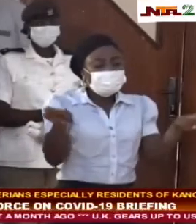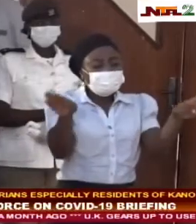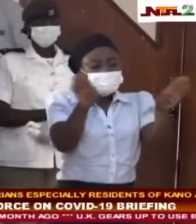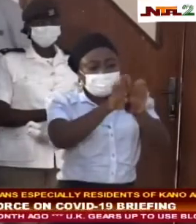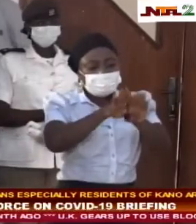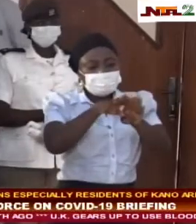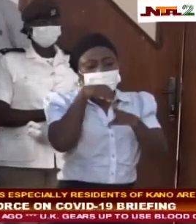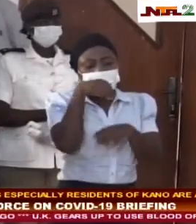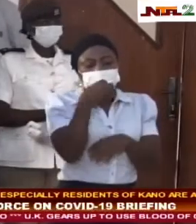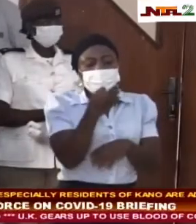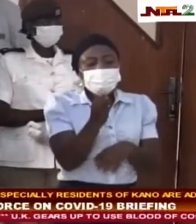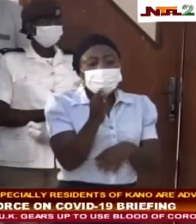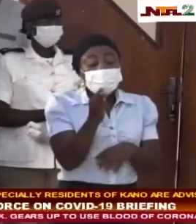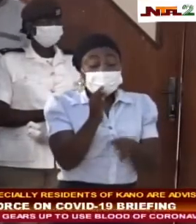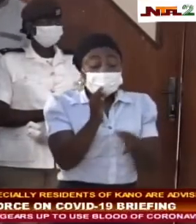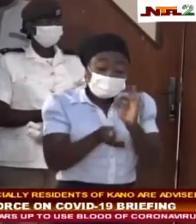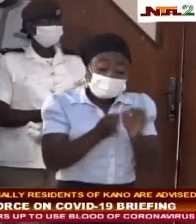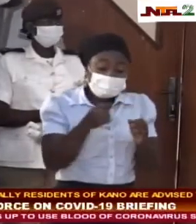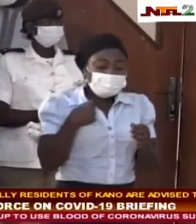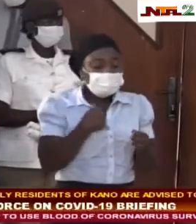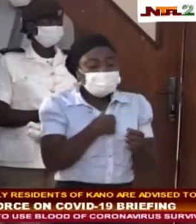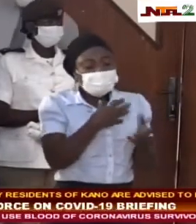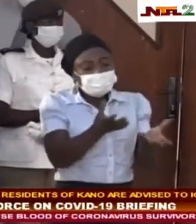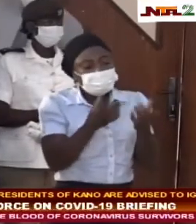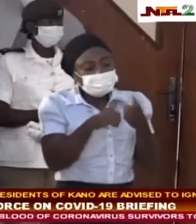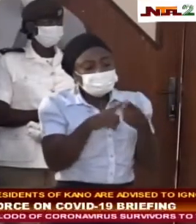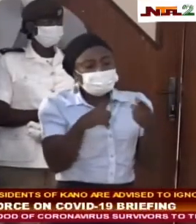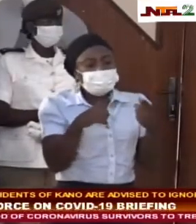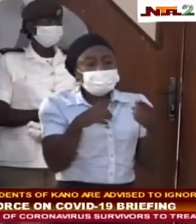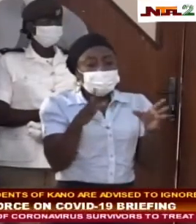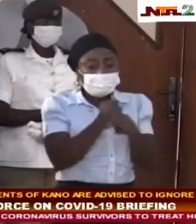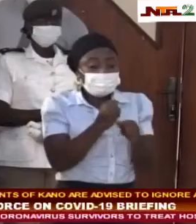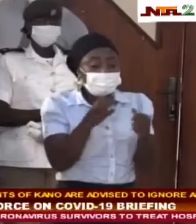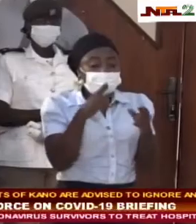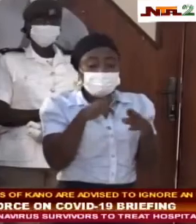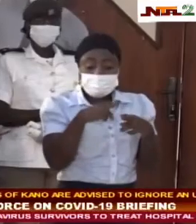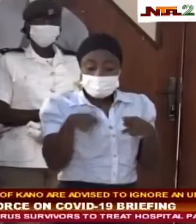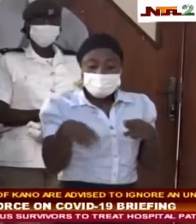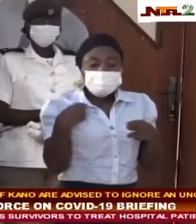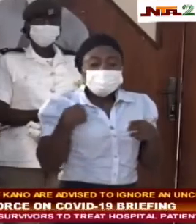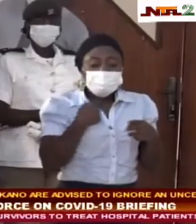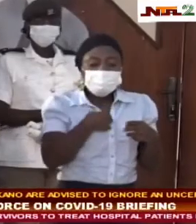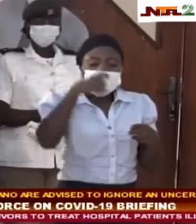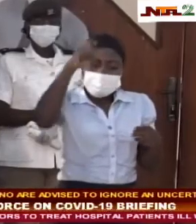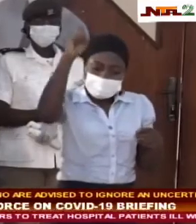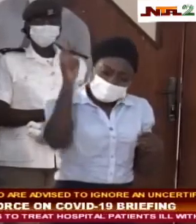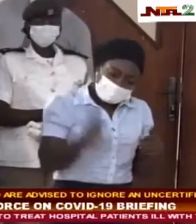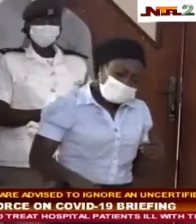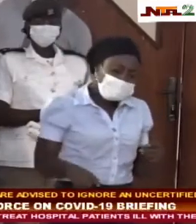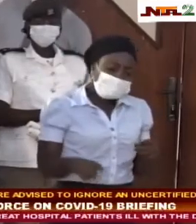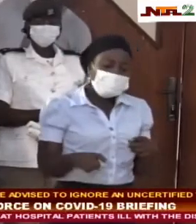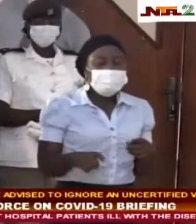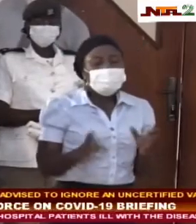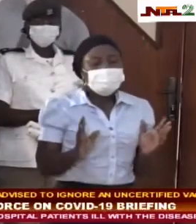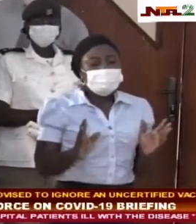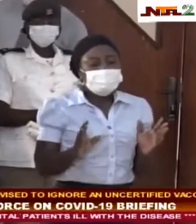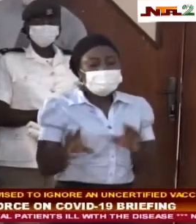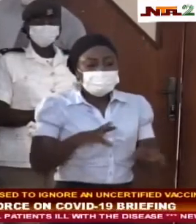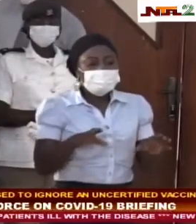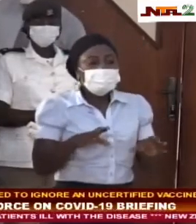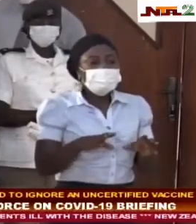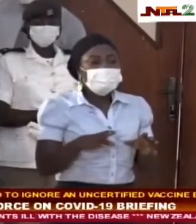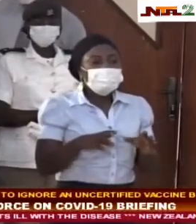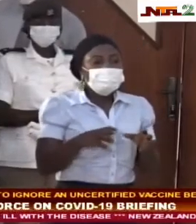this. If we are to flatten the curve of this disease, one of it is that we must do